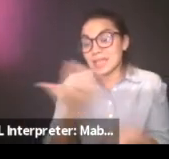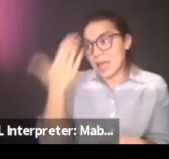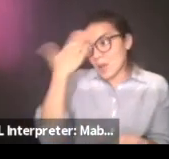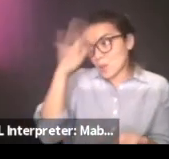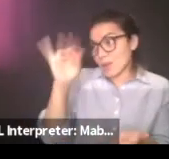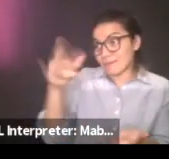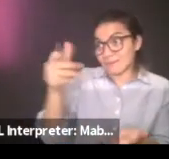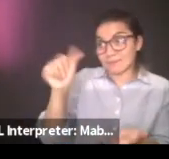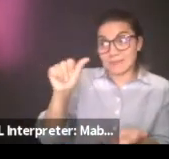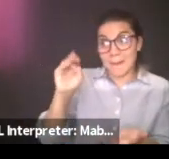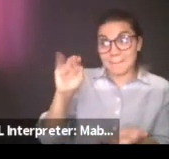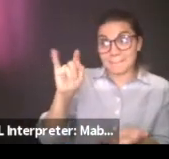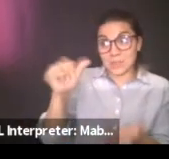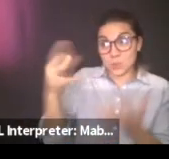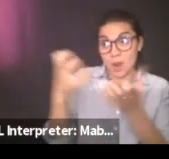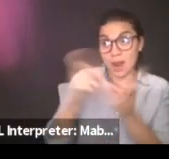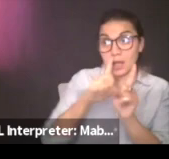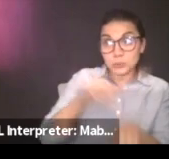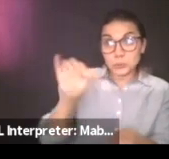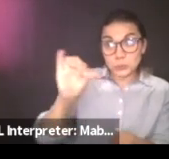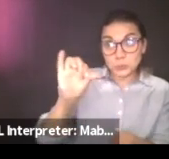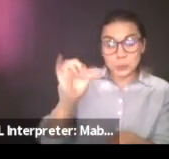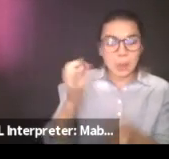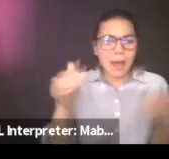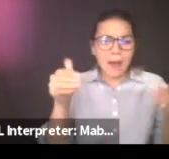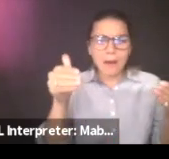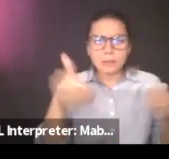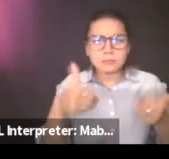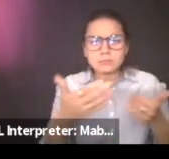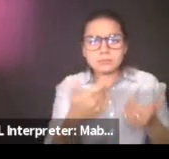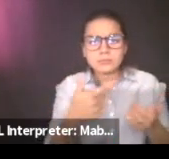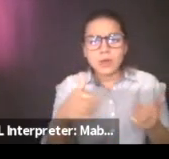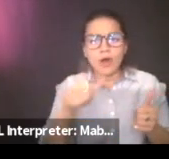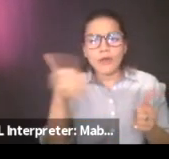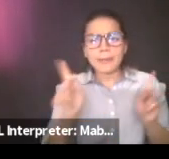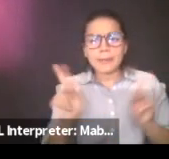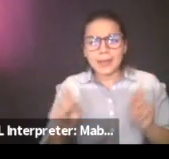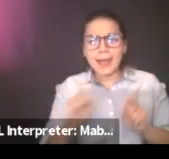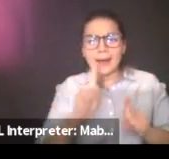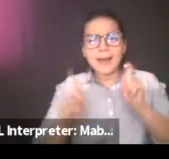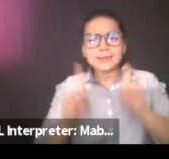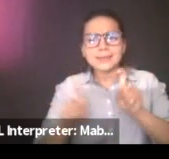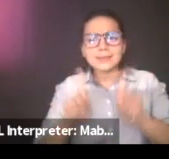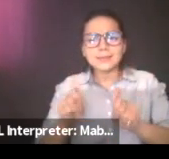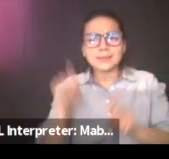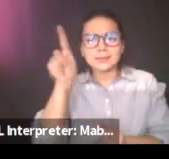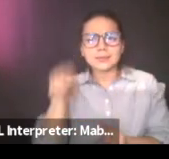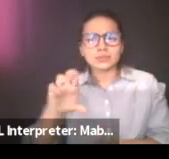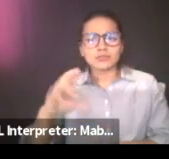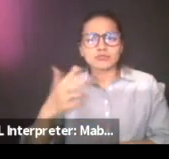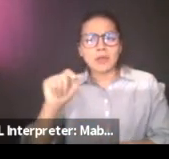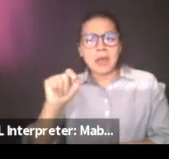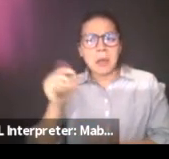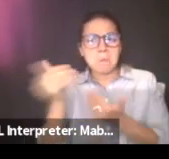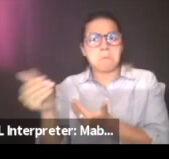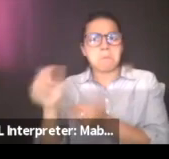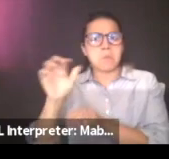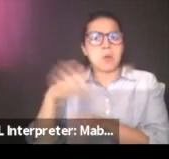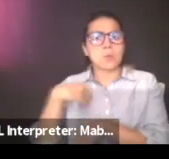to that. And I also invite other folks to ask questions in the chat box, and we'll try to answer those as well.